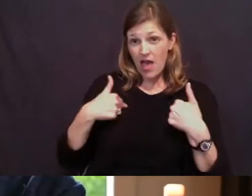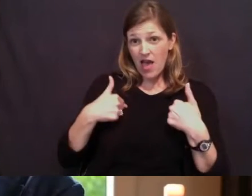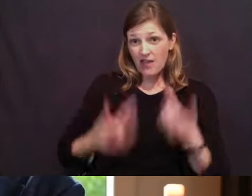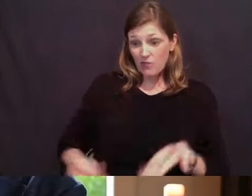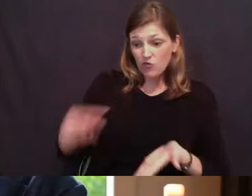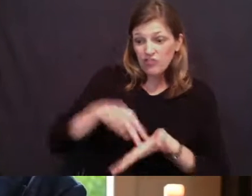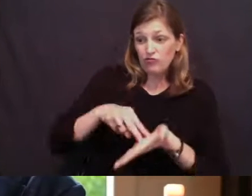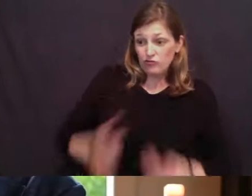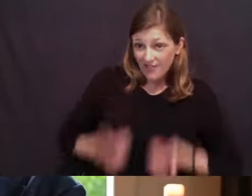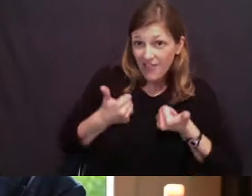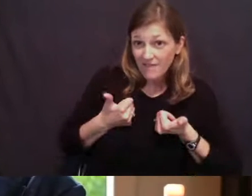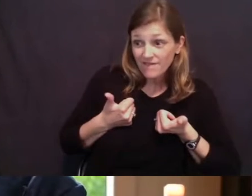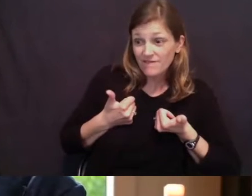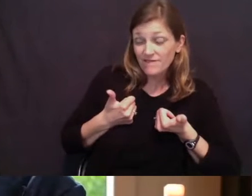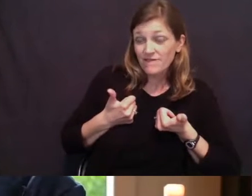I am the resurrection and the life.